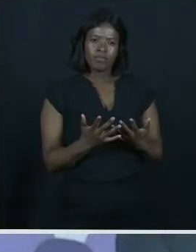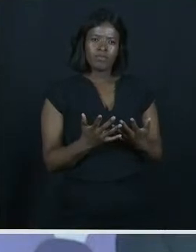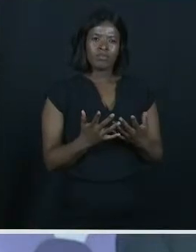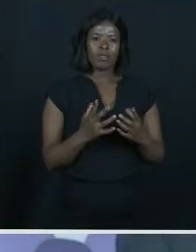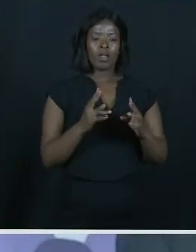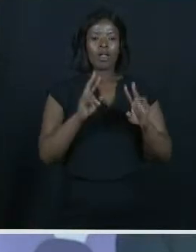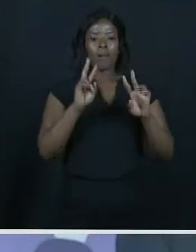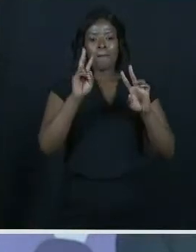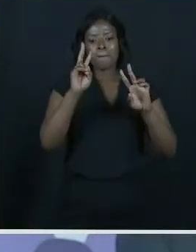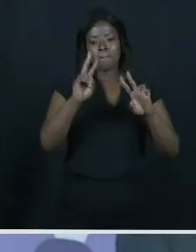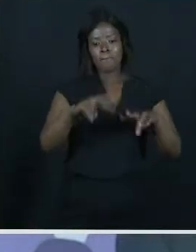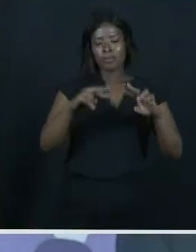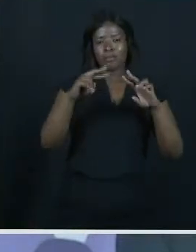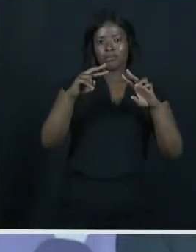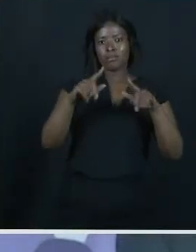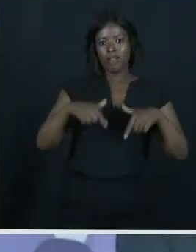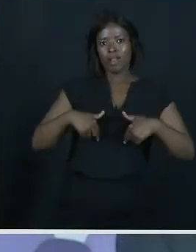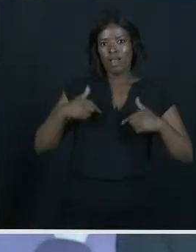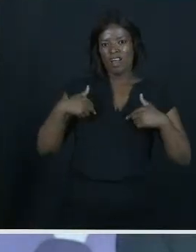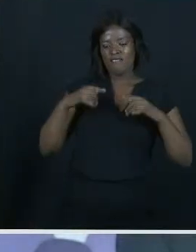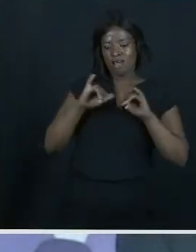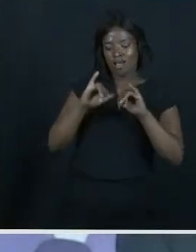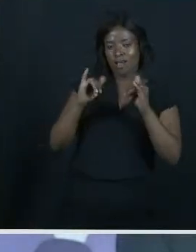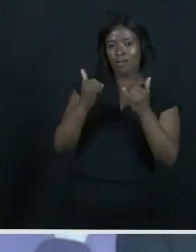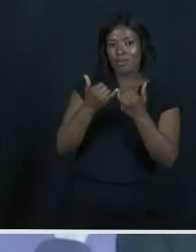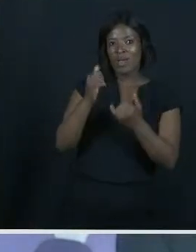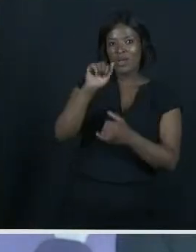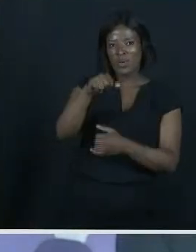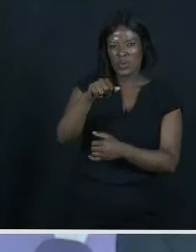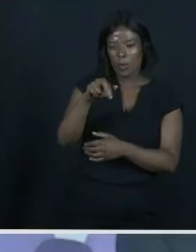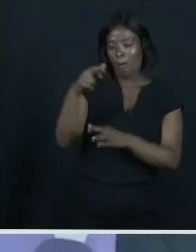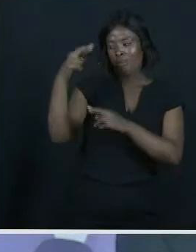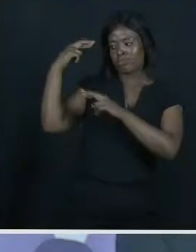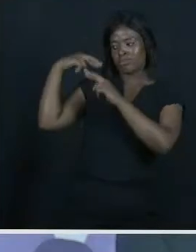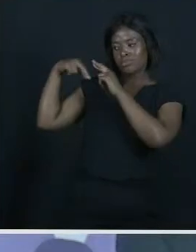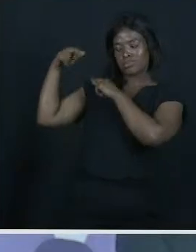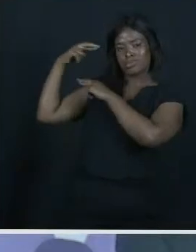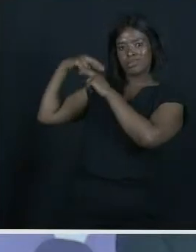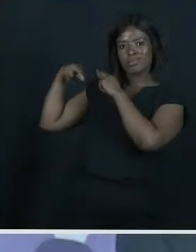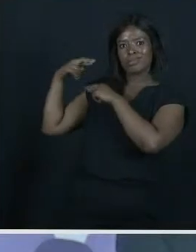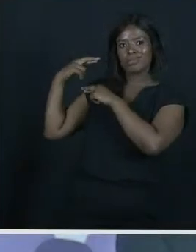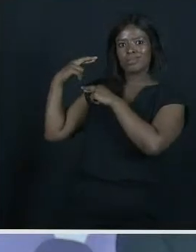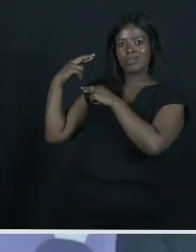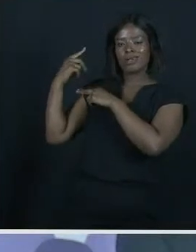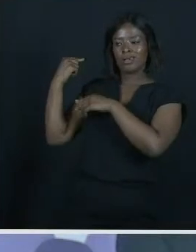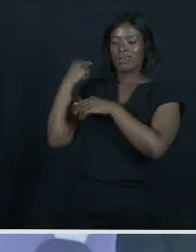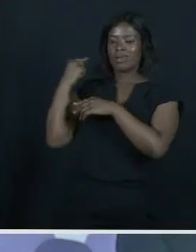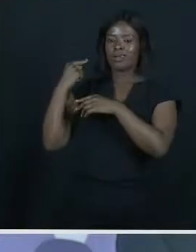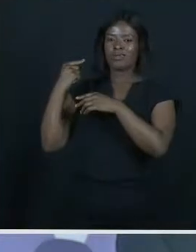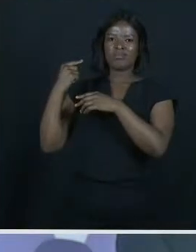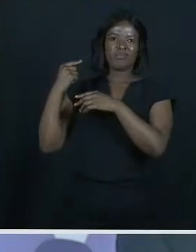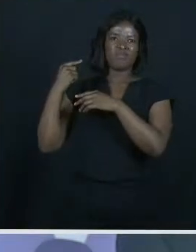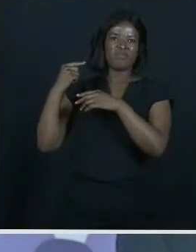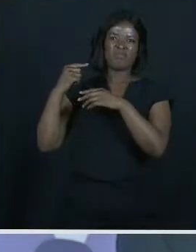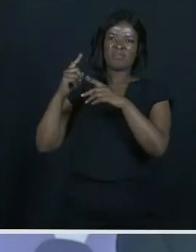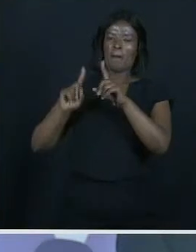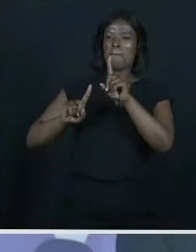prejudice loves company. And we know it from apartheid. Apartheid was as sexist as it was